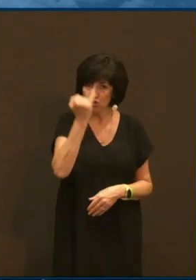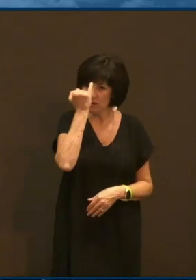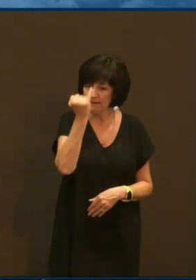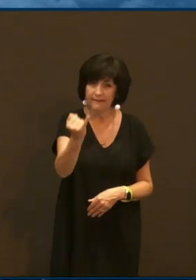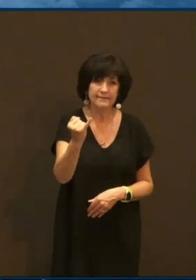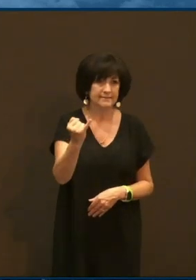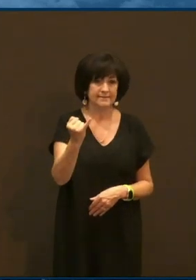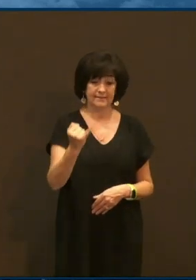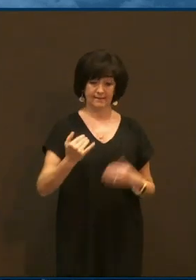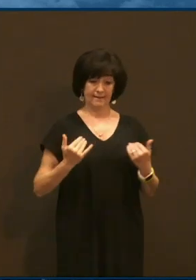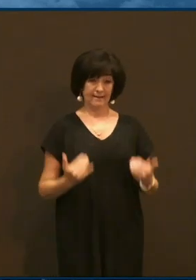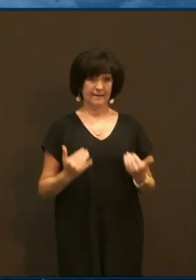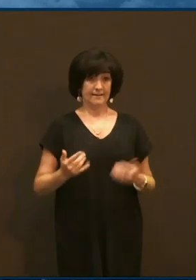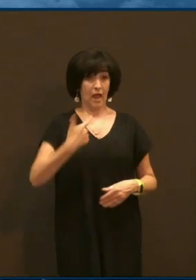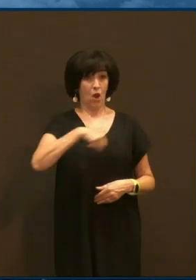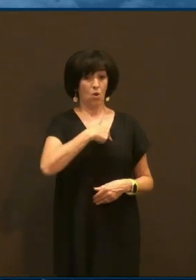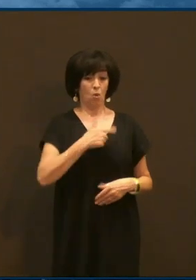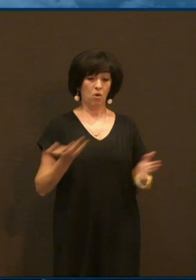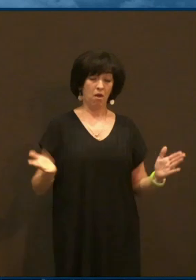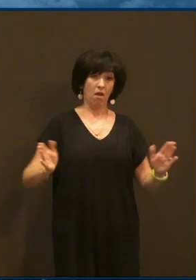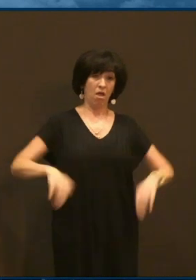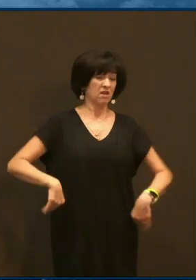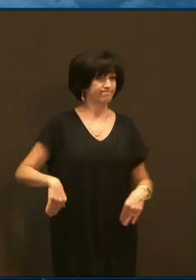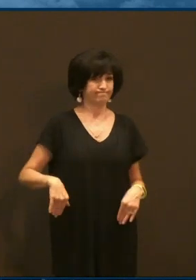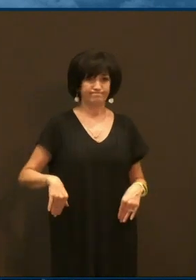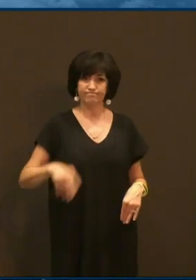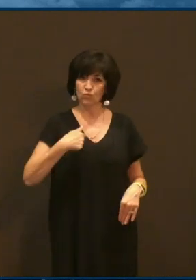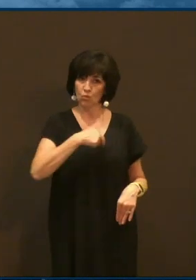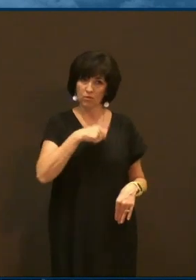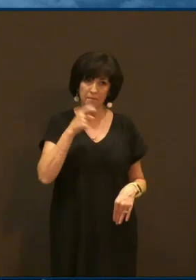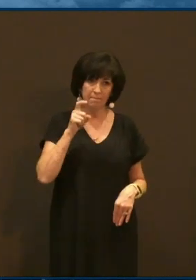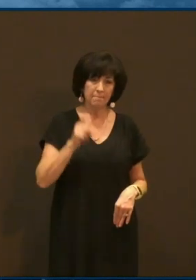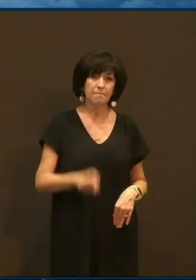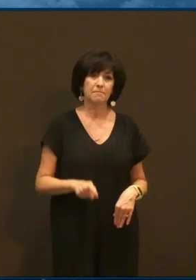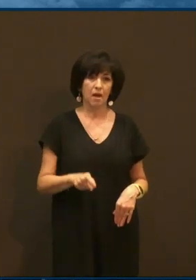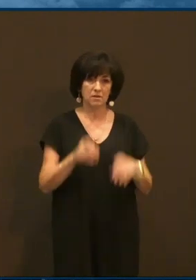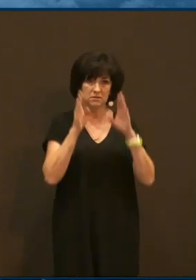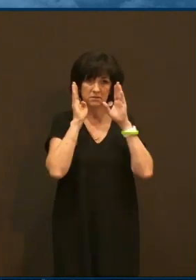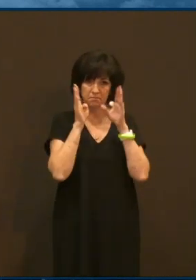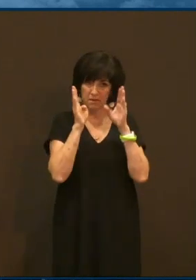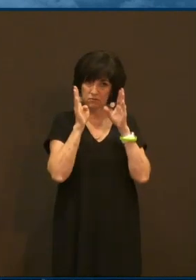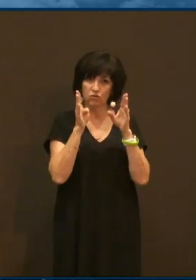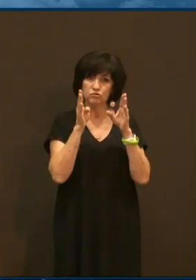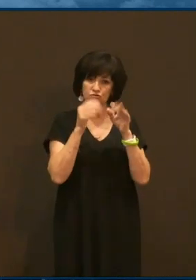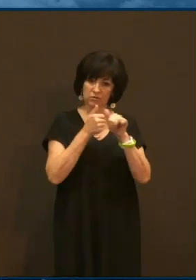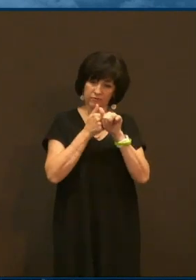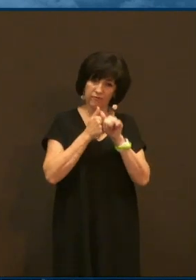In fact, it's really a time to cash in all those